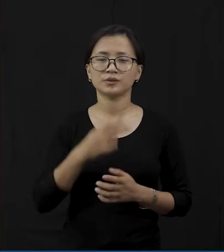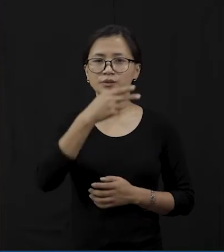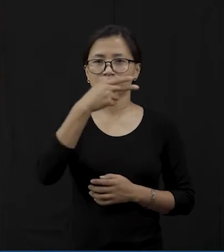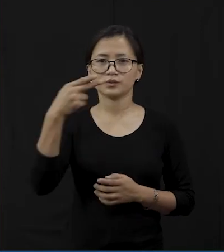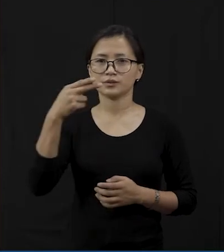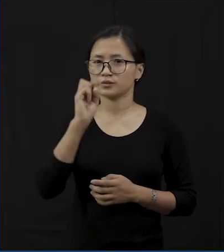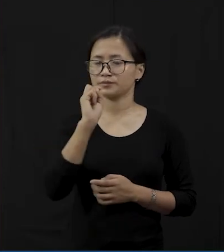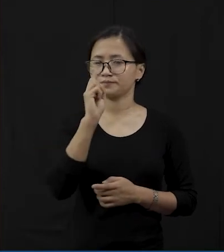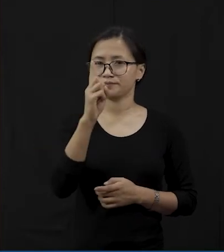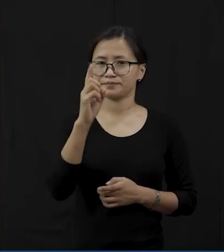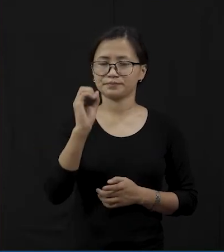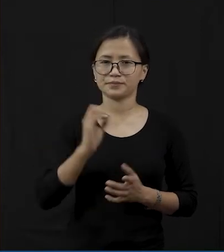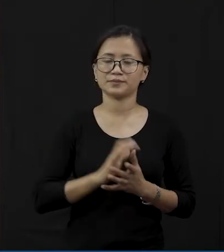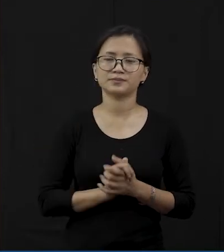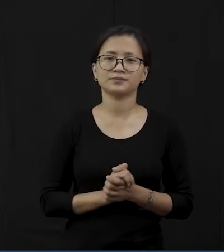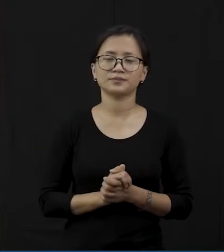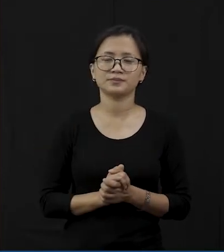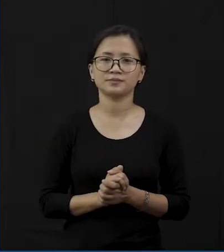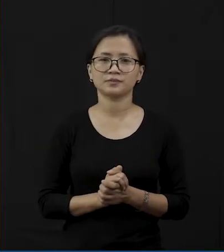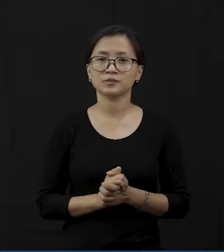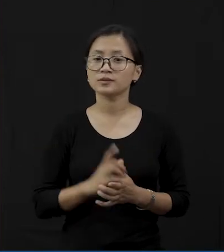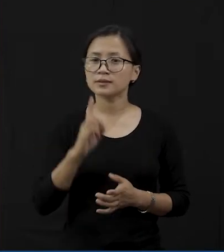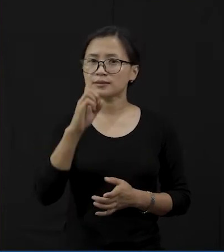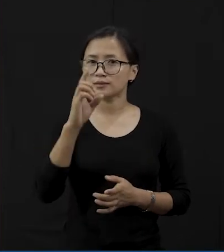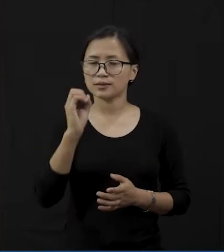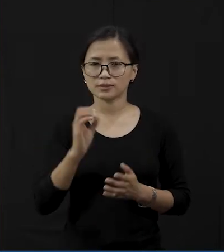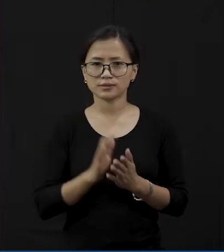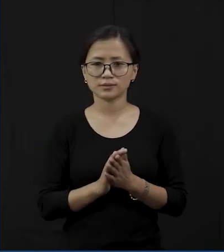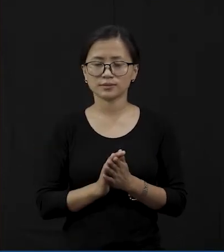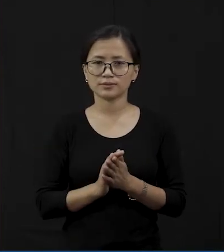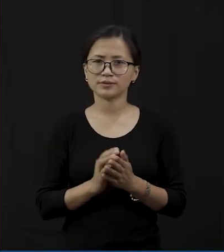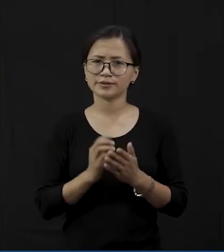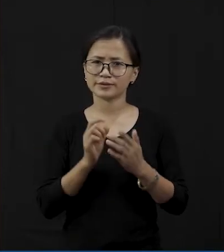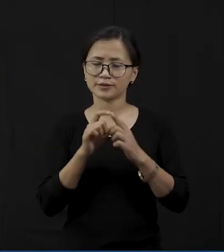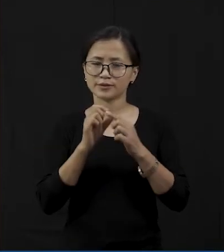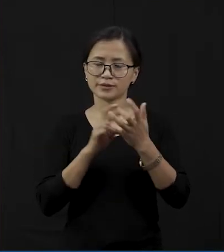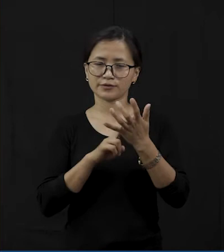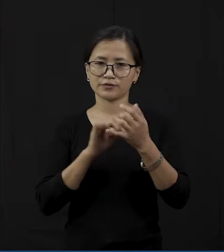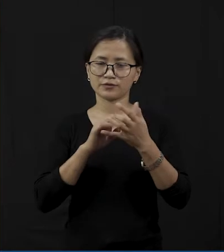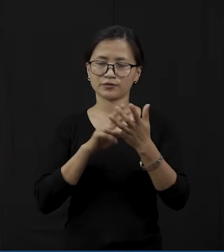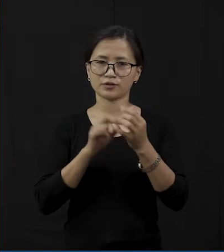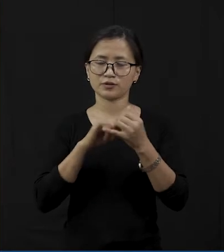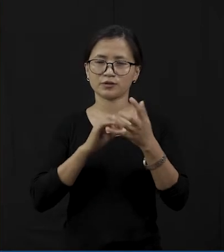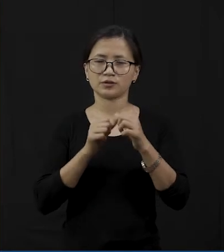is 10. So 10 is exactly divisible by 2.